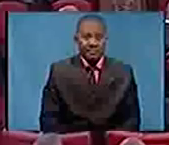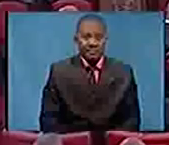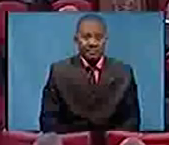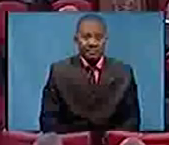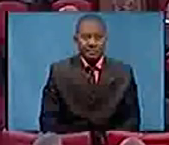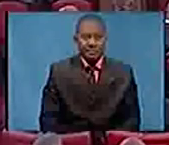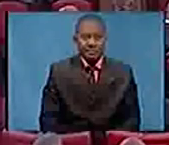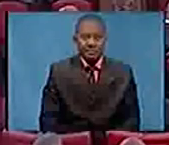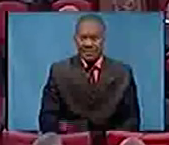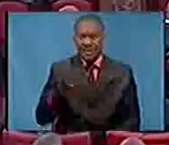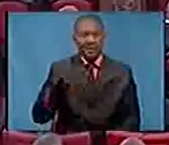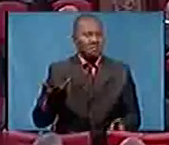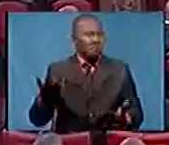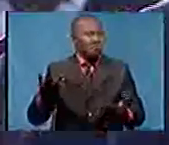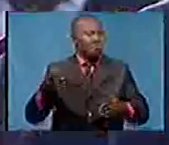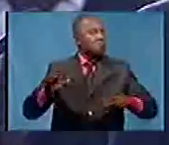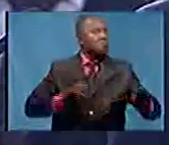worsening,